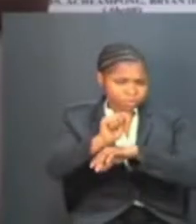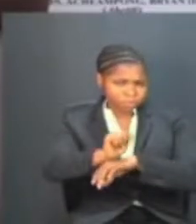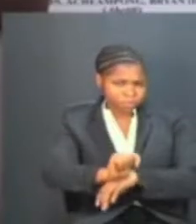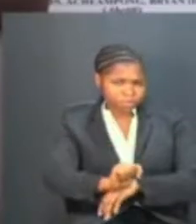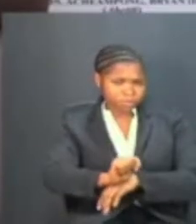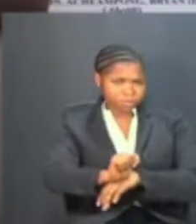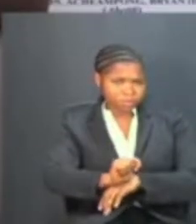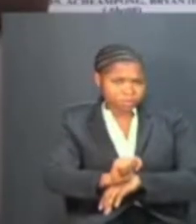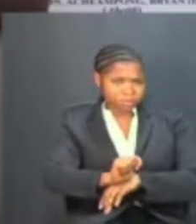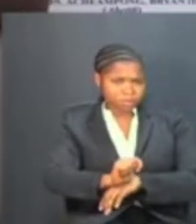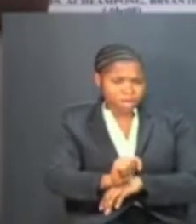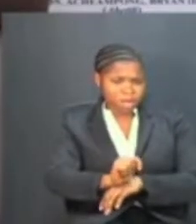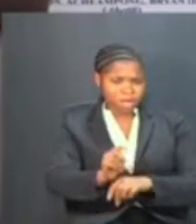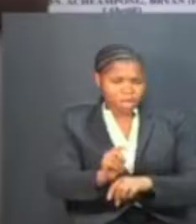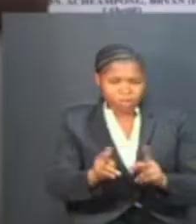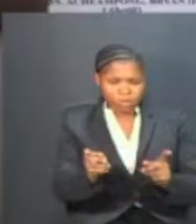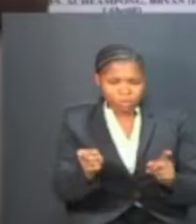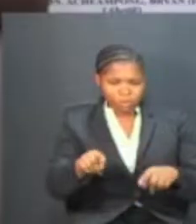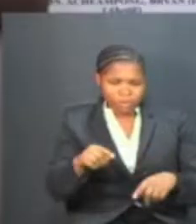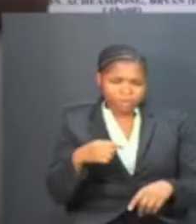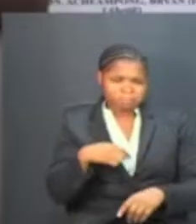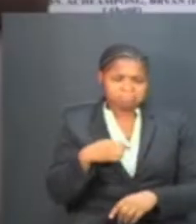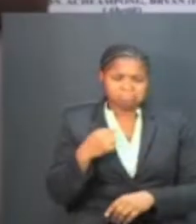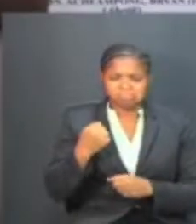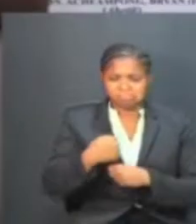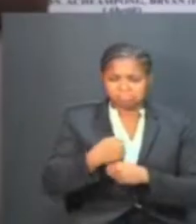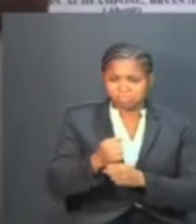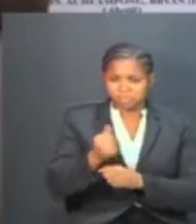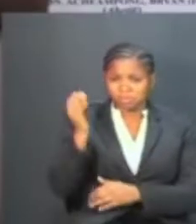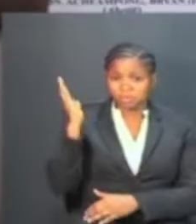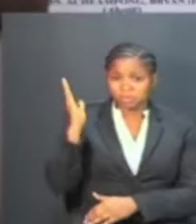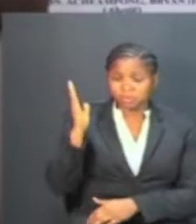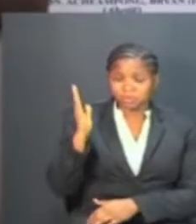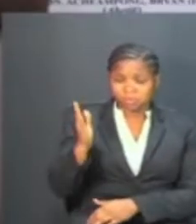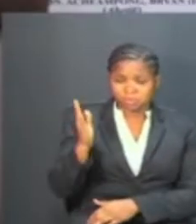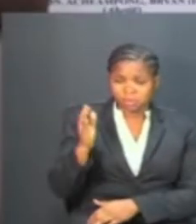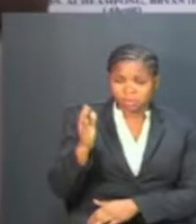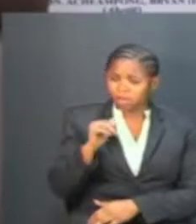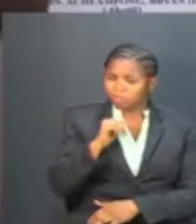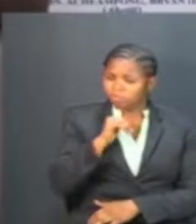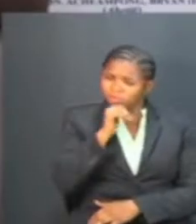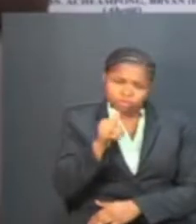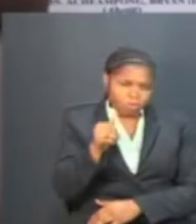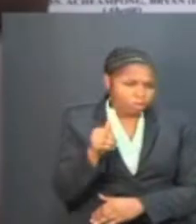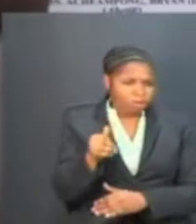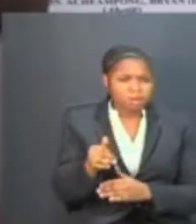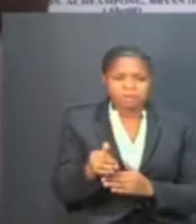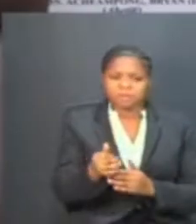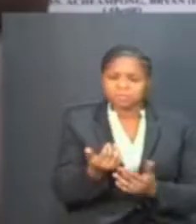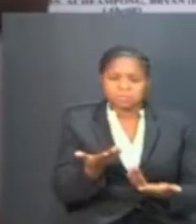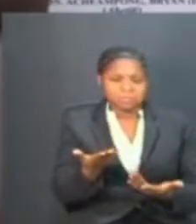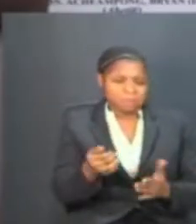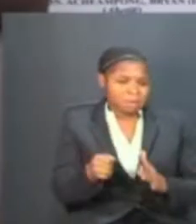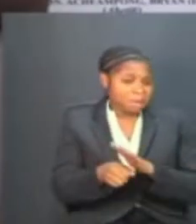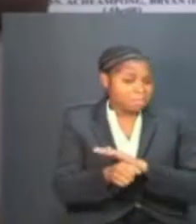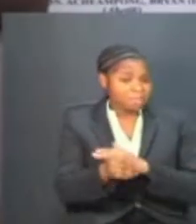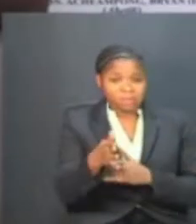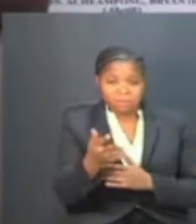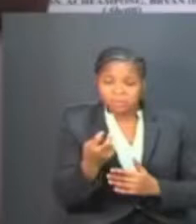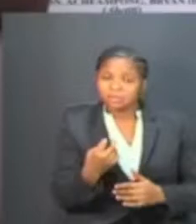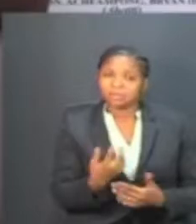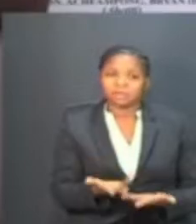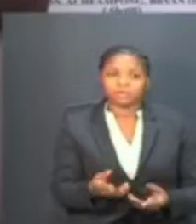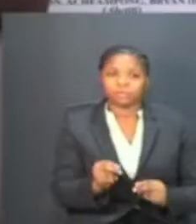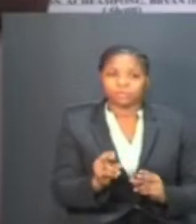statements, I will definitely not make a statement to insult her in any way. And I am saying